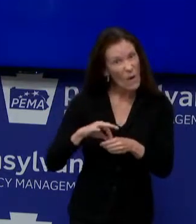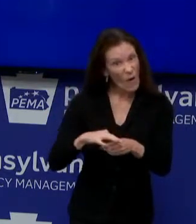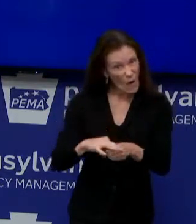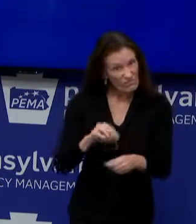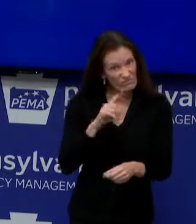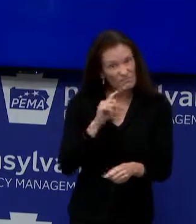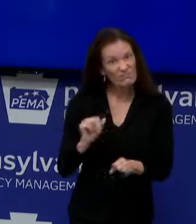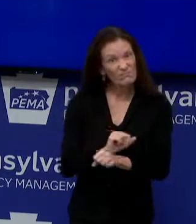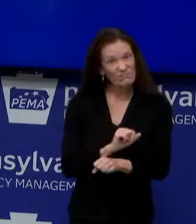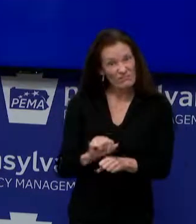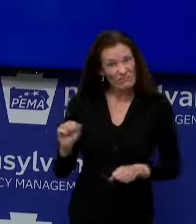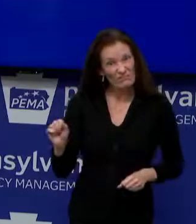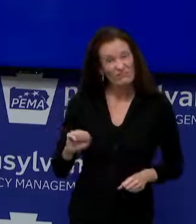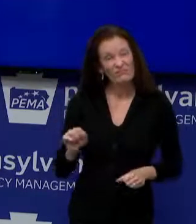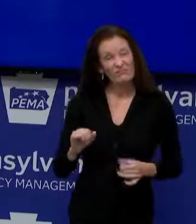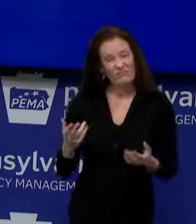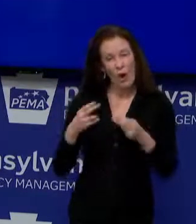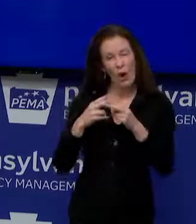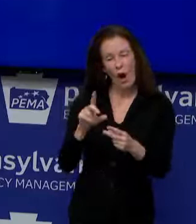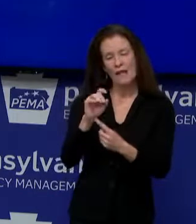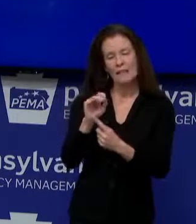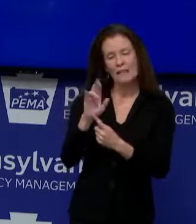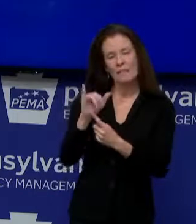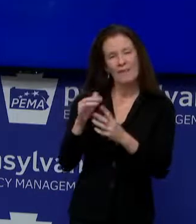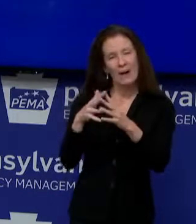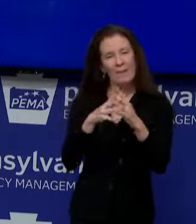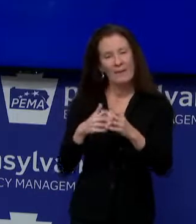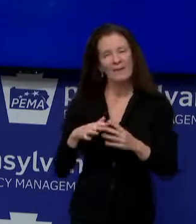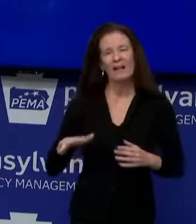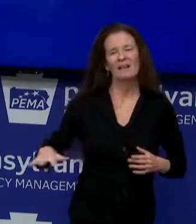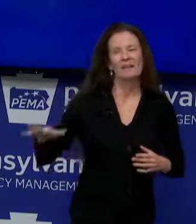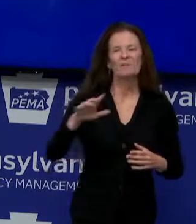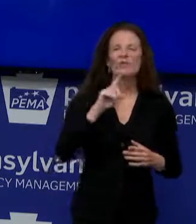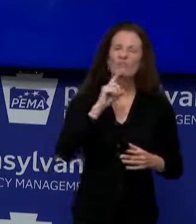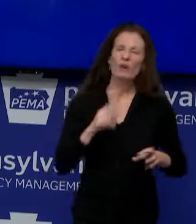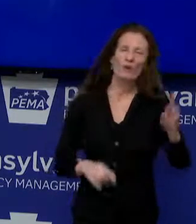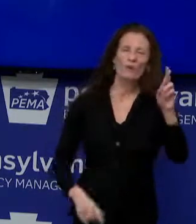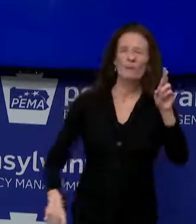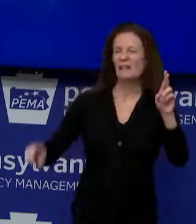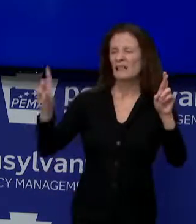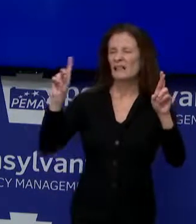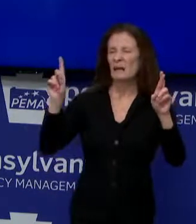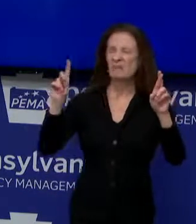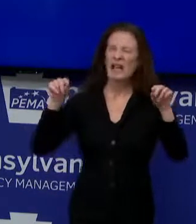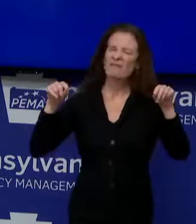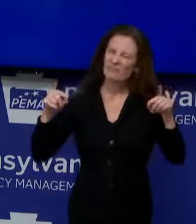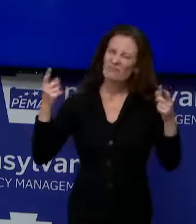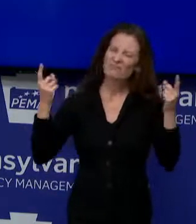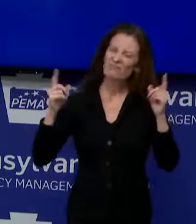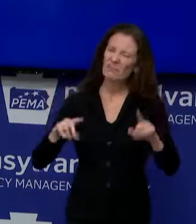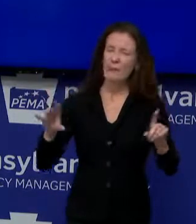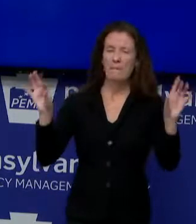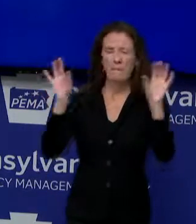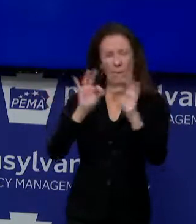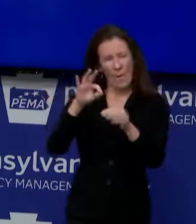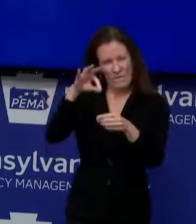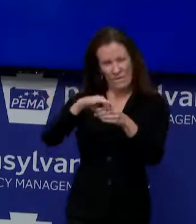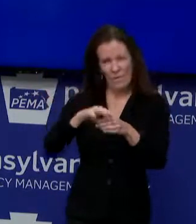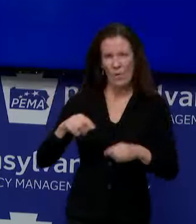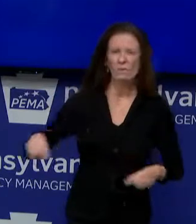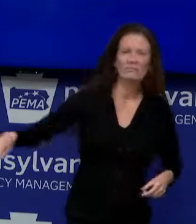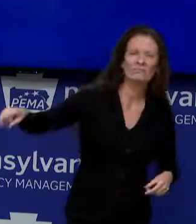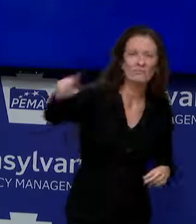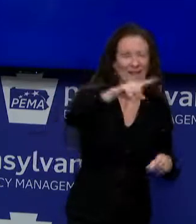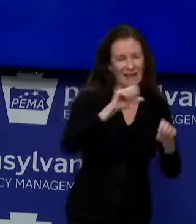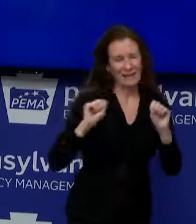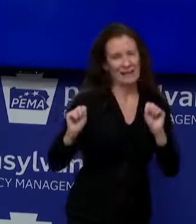a democracy, and that's regardless of whether you're a Republican or a Democrat. I noticed, interestingly enough, that coming